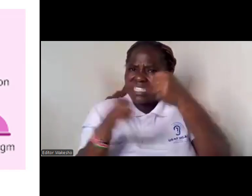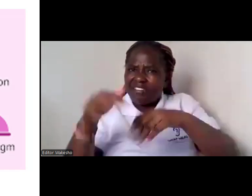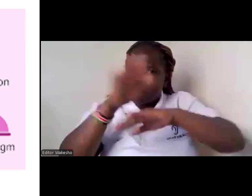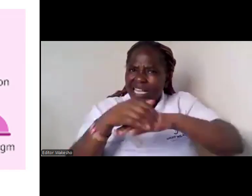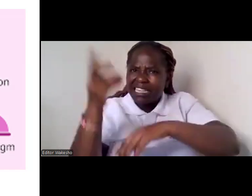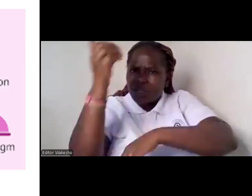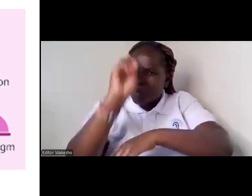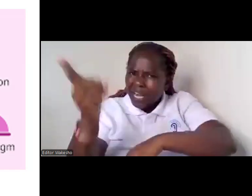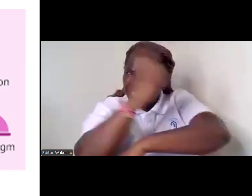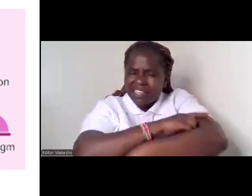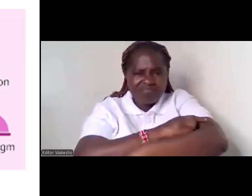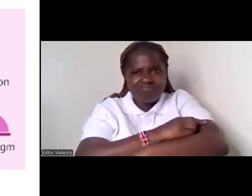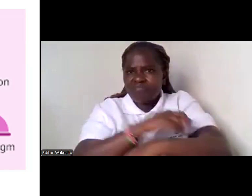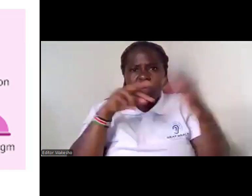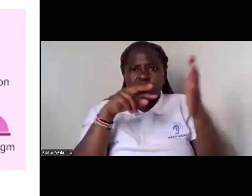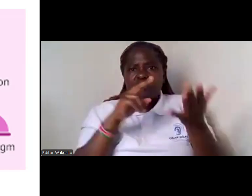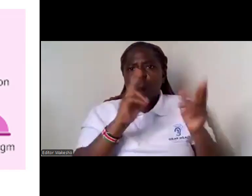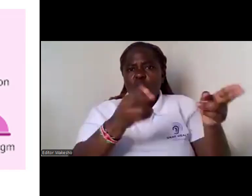that's abnormal.